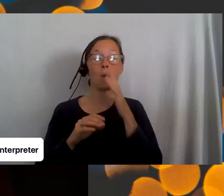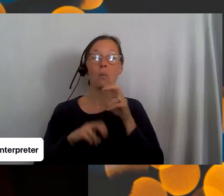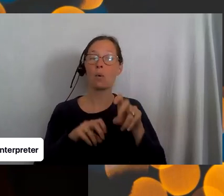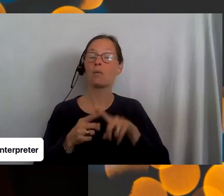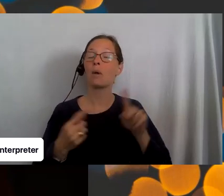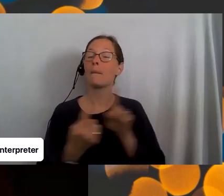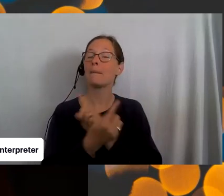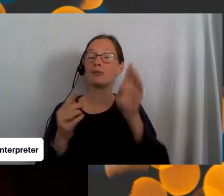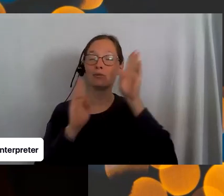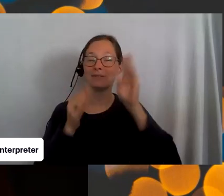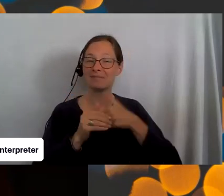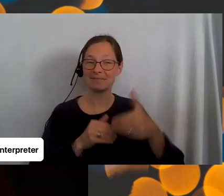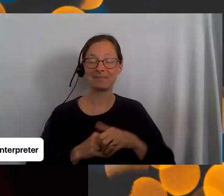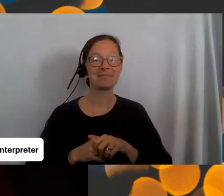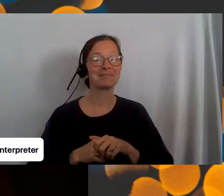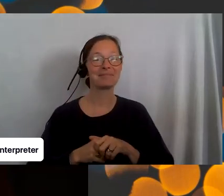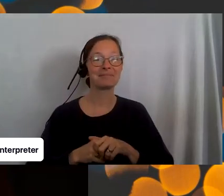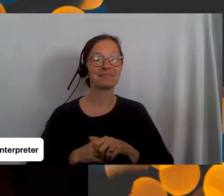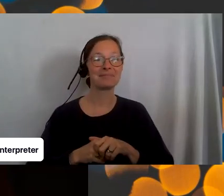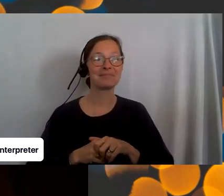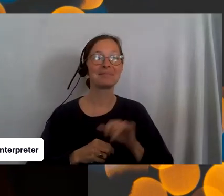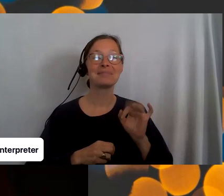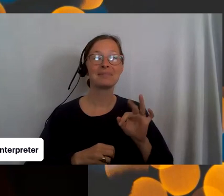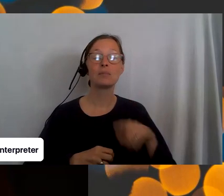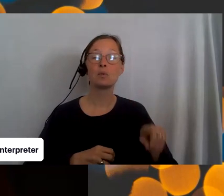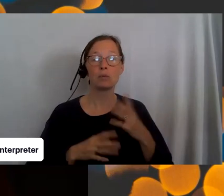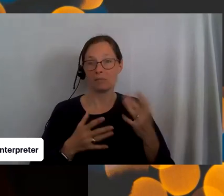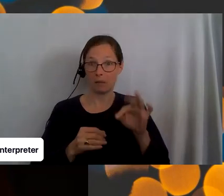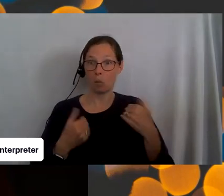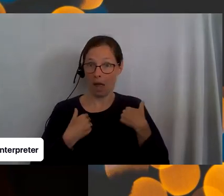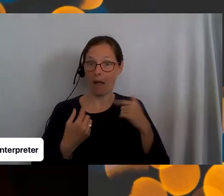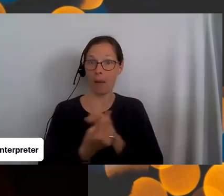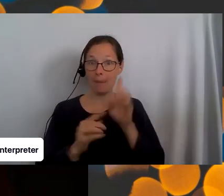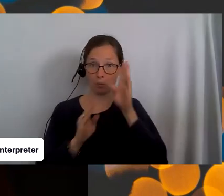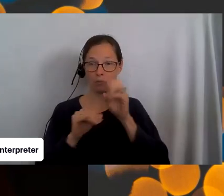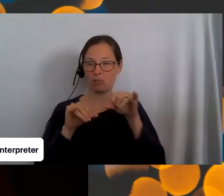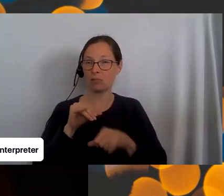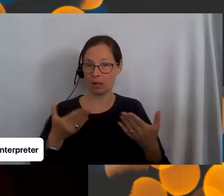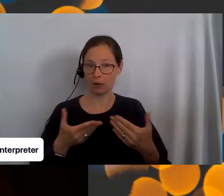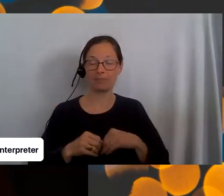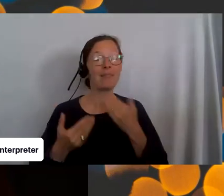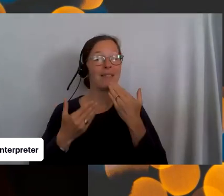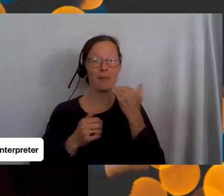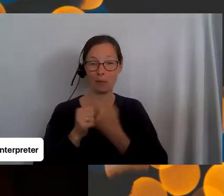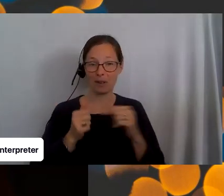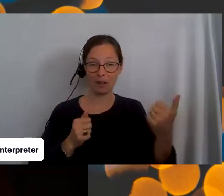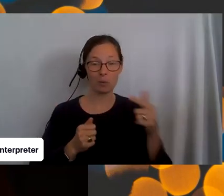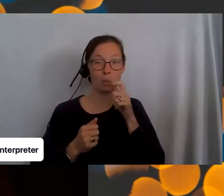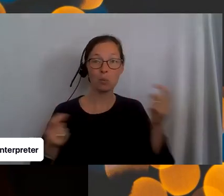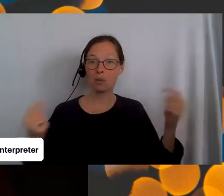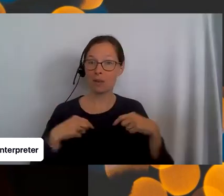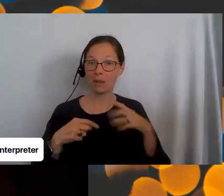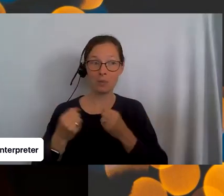and greets next. So if you're just remain here, if you have a meet and greet, and thank you to everybody else who came